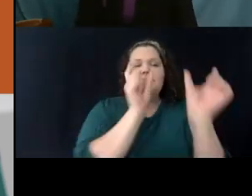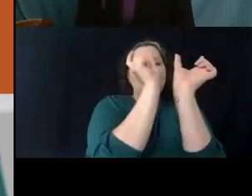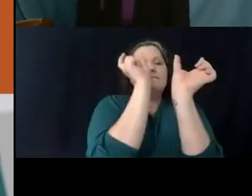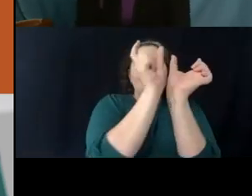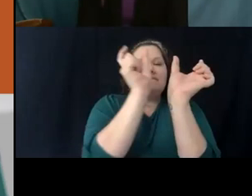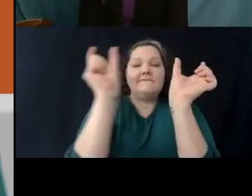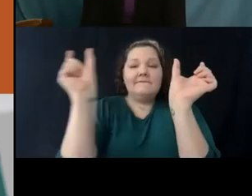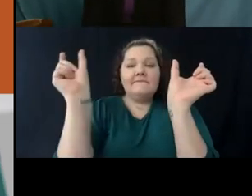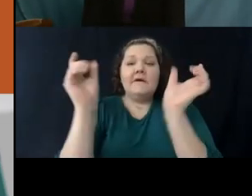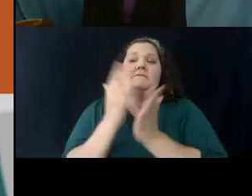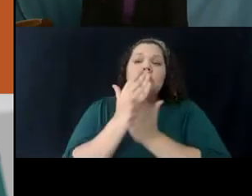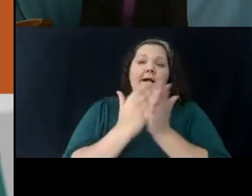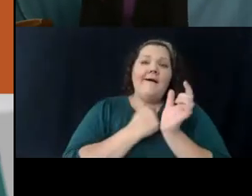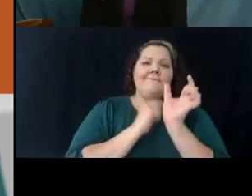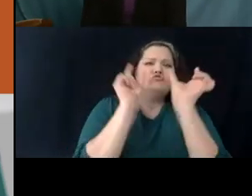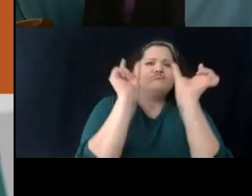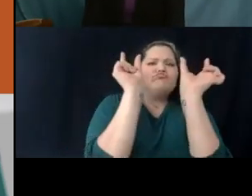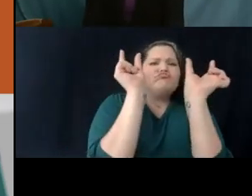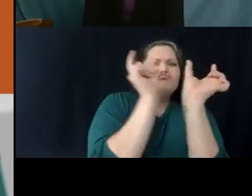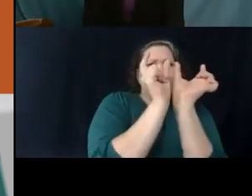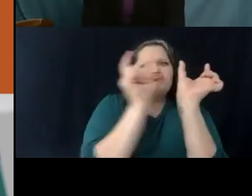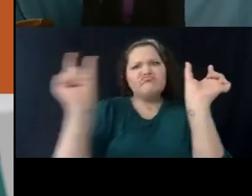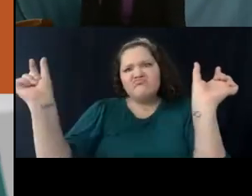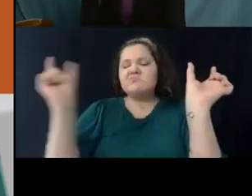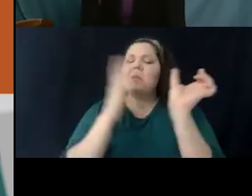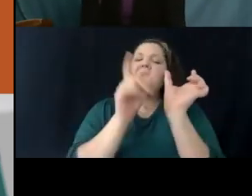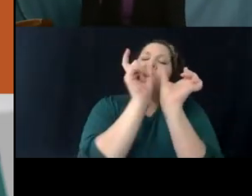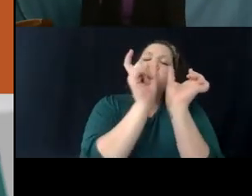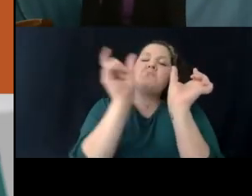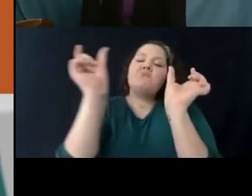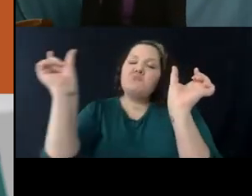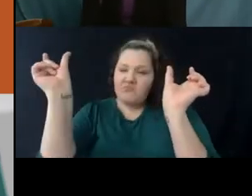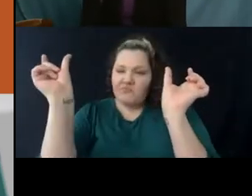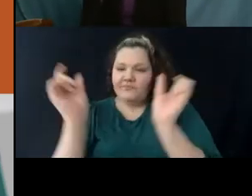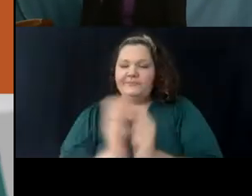another. You know, we typically see along the top very clear menus.